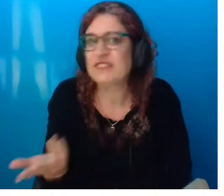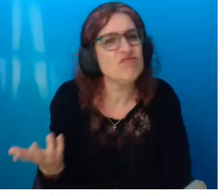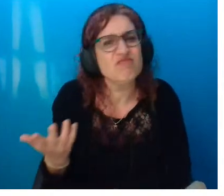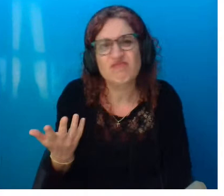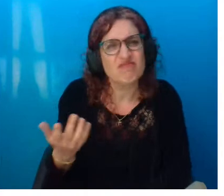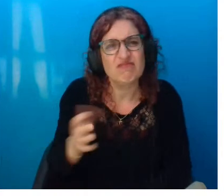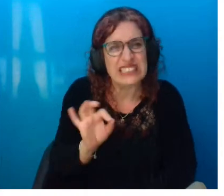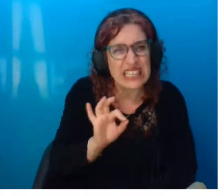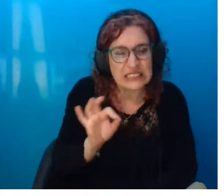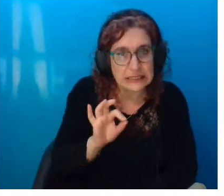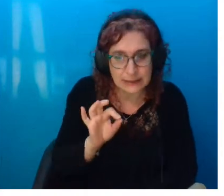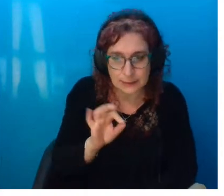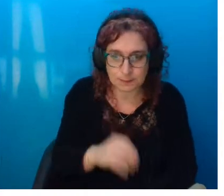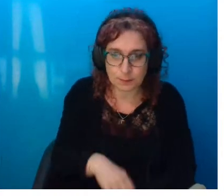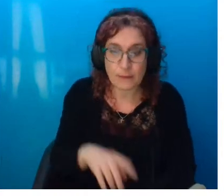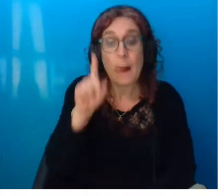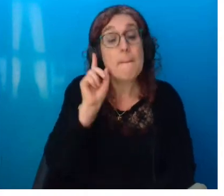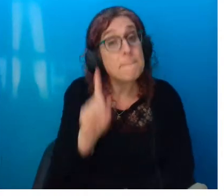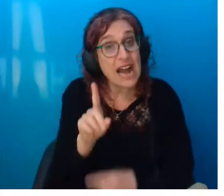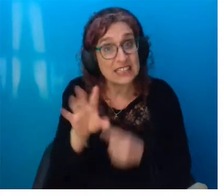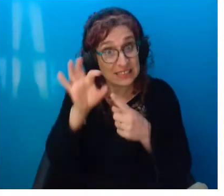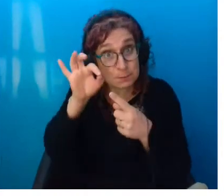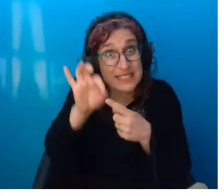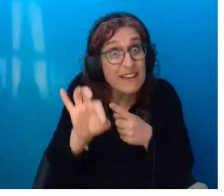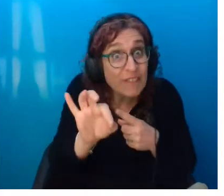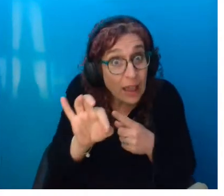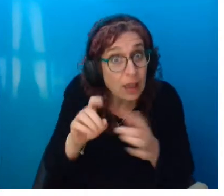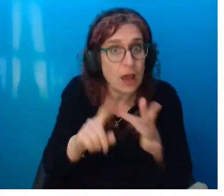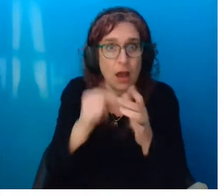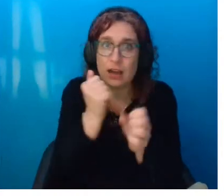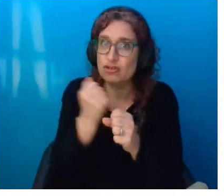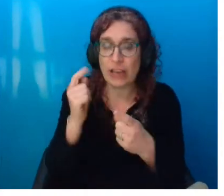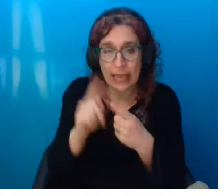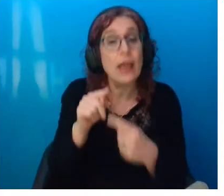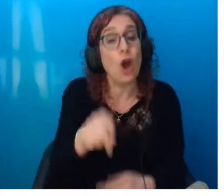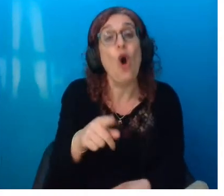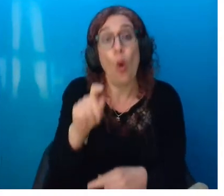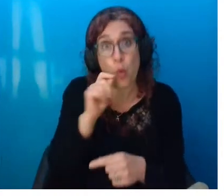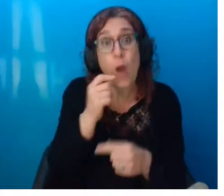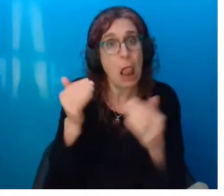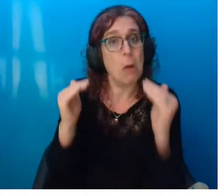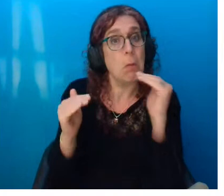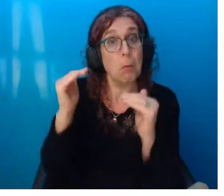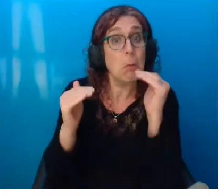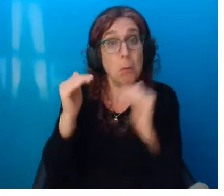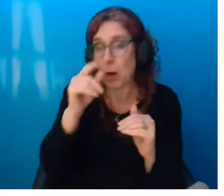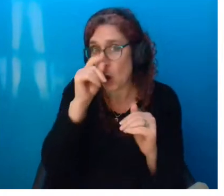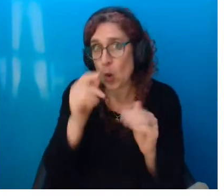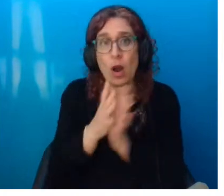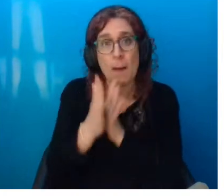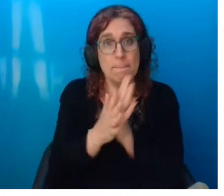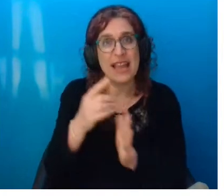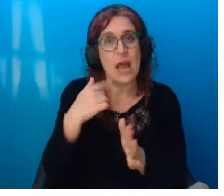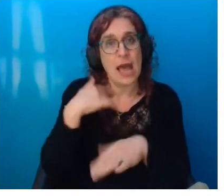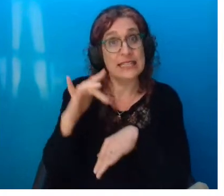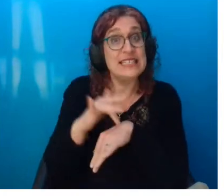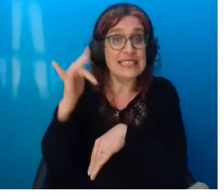But specific IgE will correlate well with allergy, and a positive specific IgE means that you're sensitized at the very least.